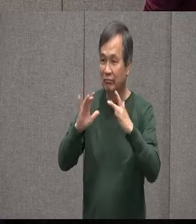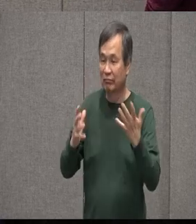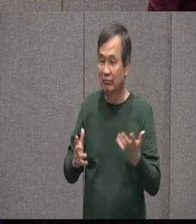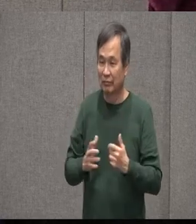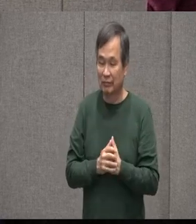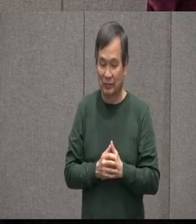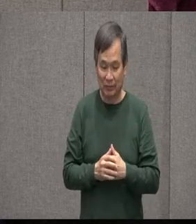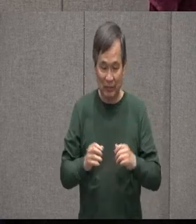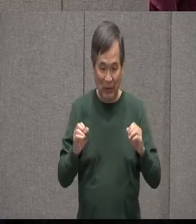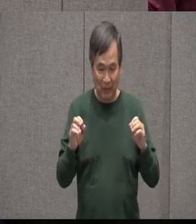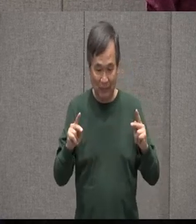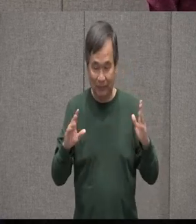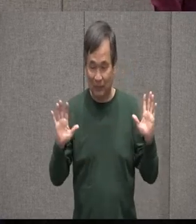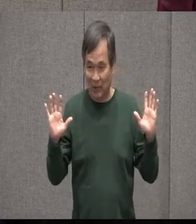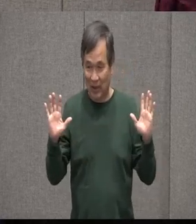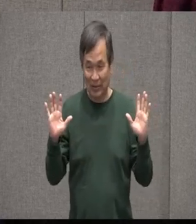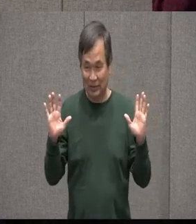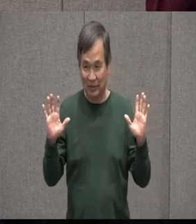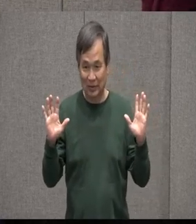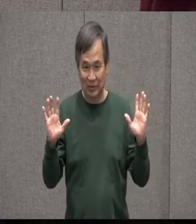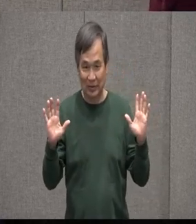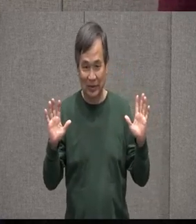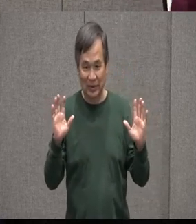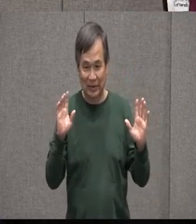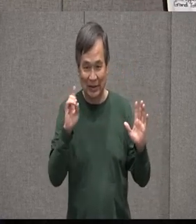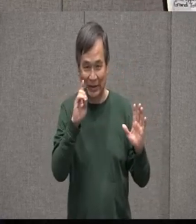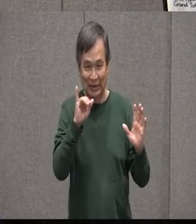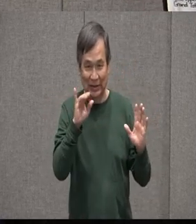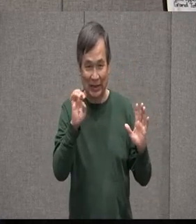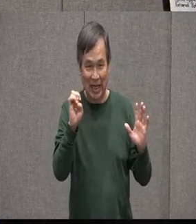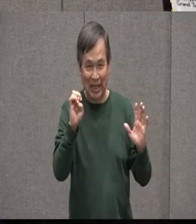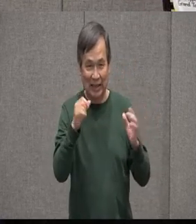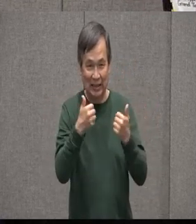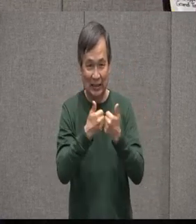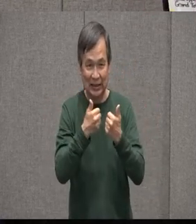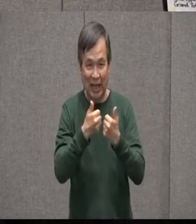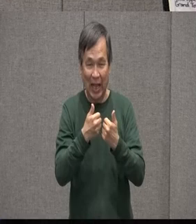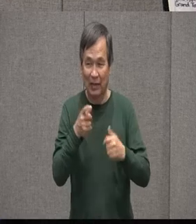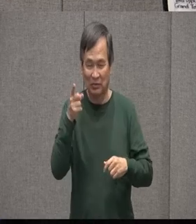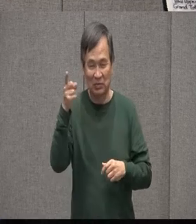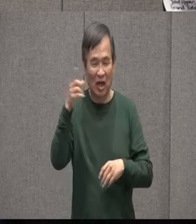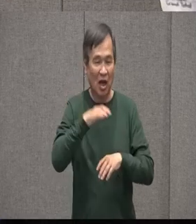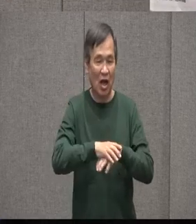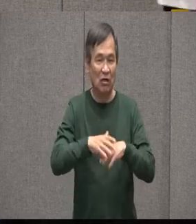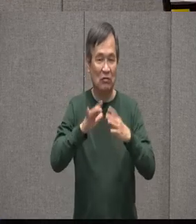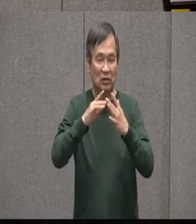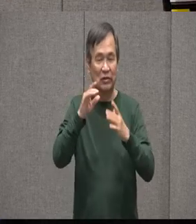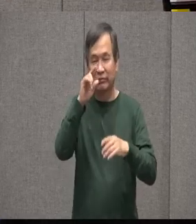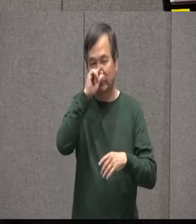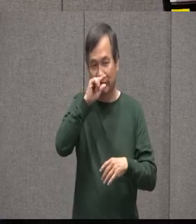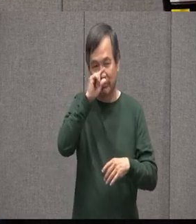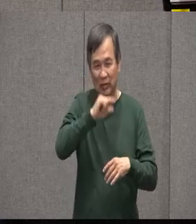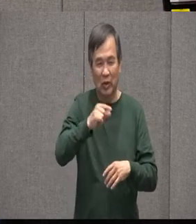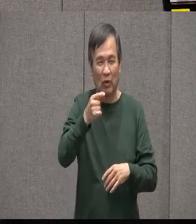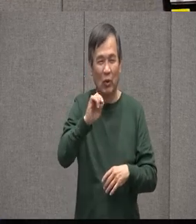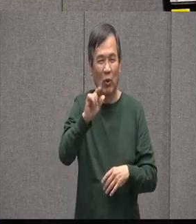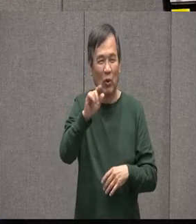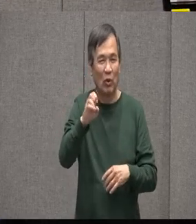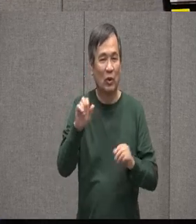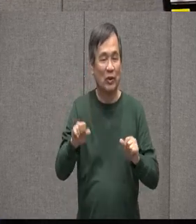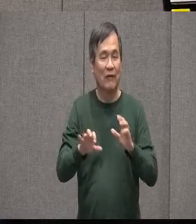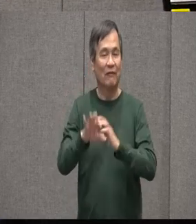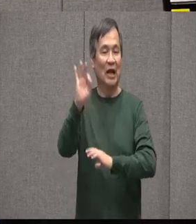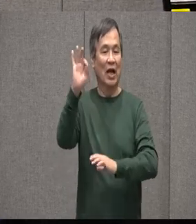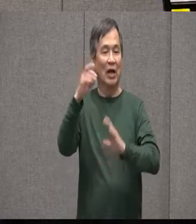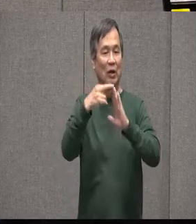website from a place called DiceGameDepot.com. So if you just look out on Google, you can find directions for Yahtzee.